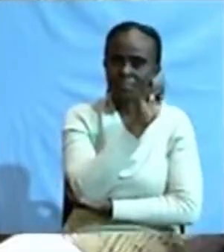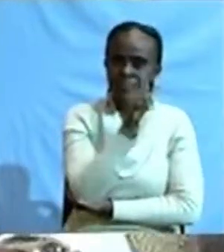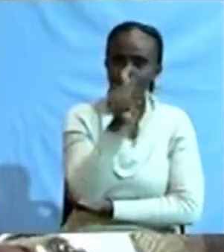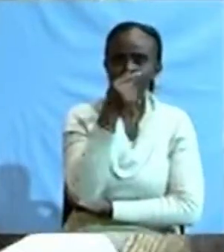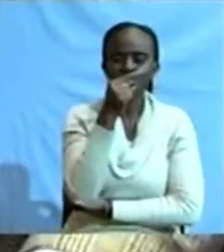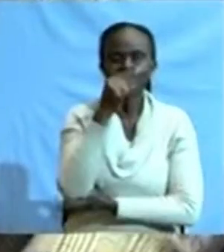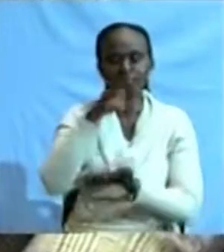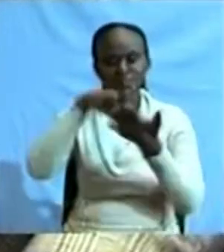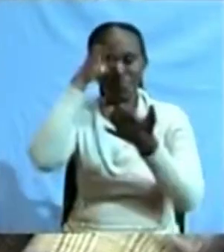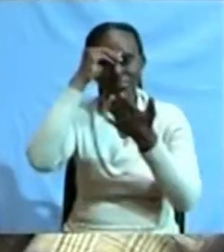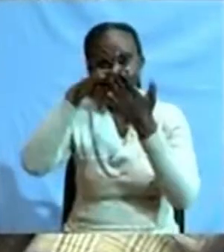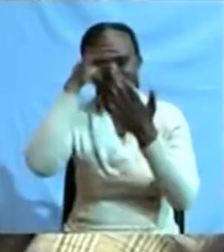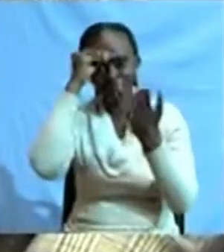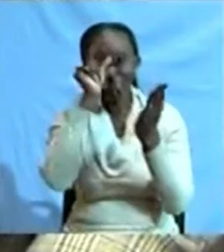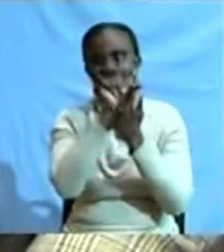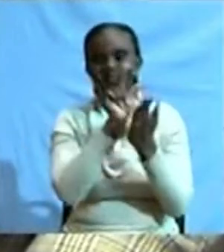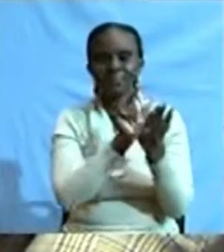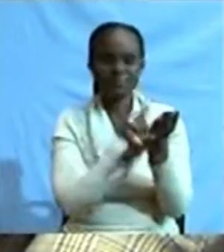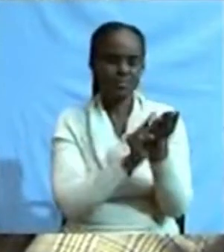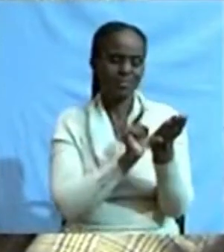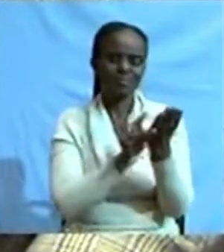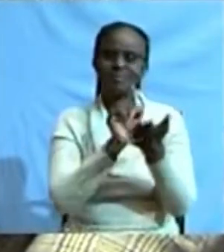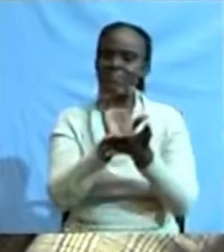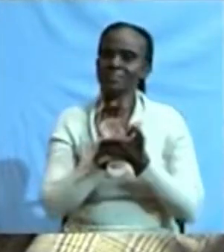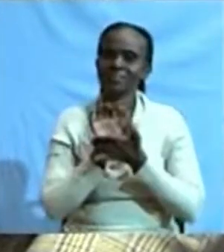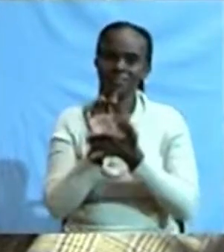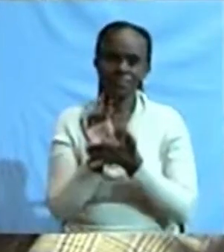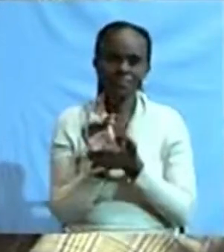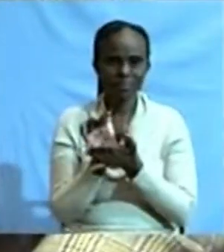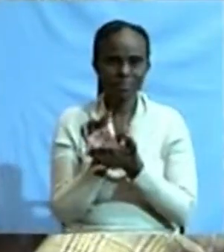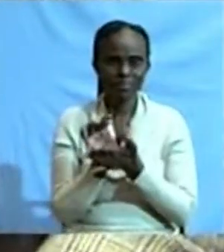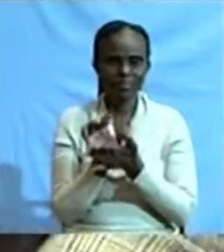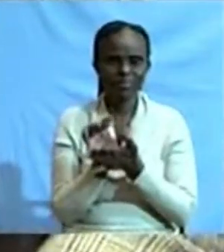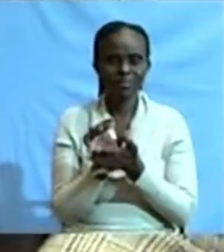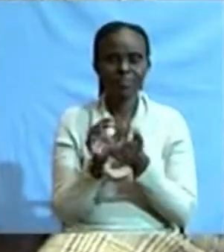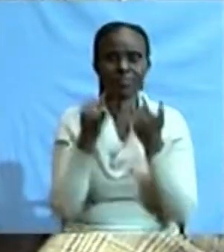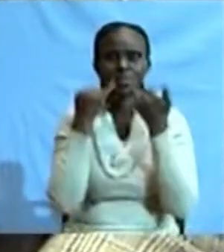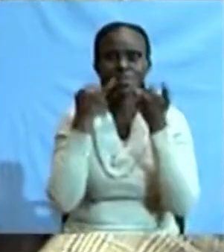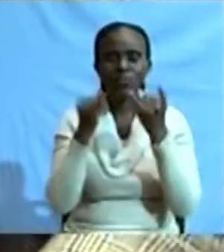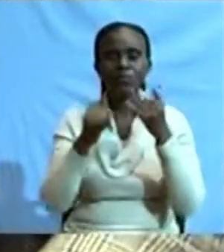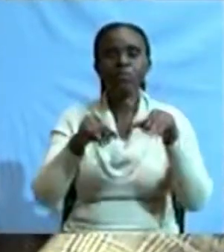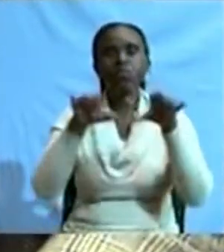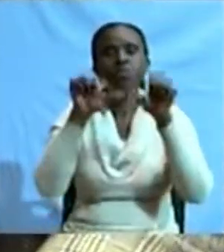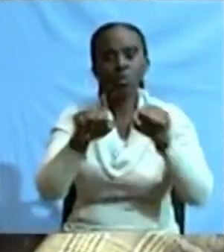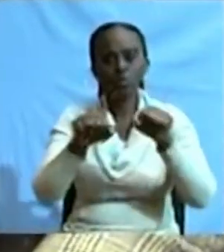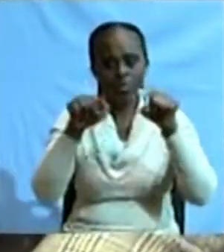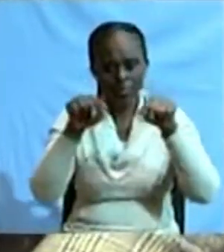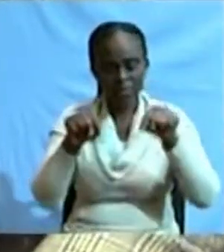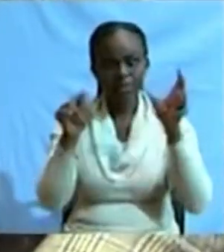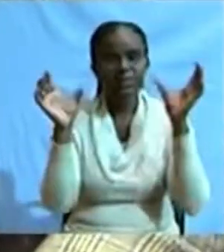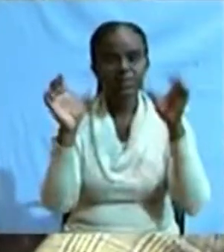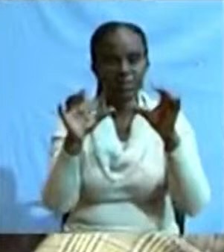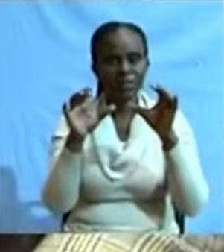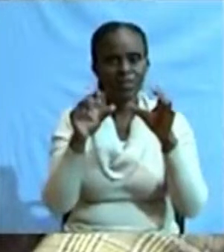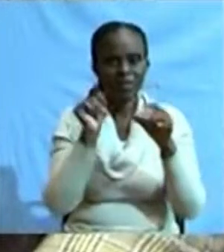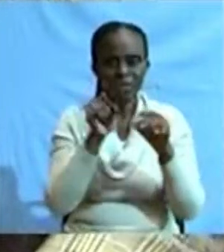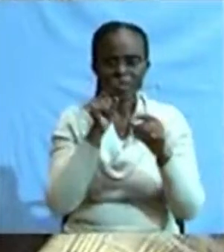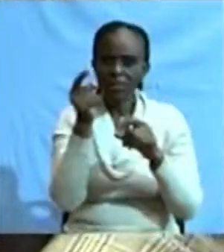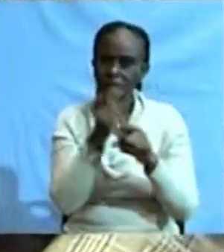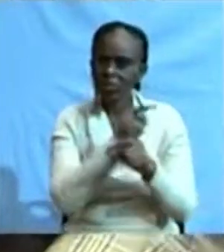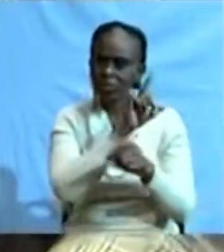learned lessons on the borrowings. Confirm to this committee that